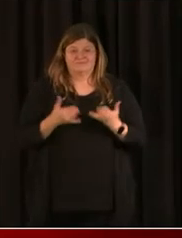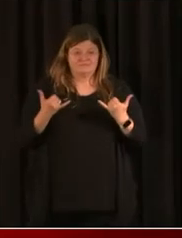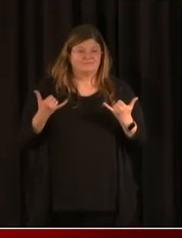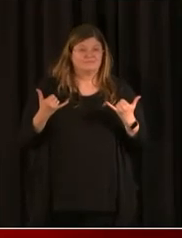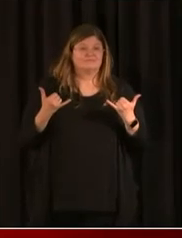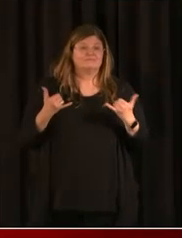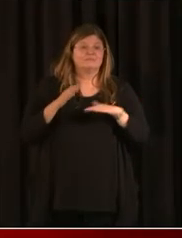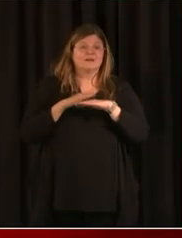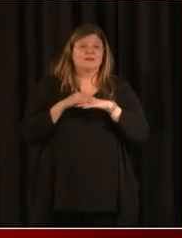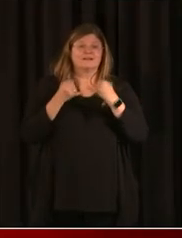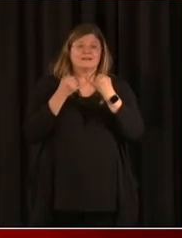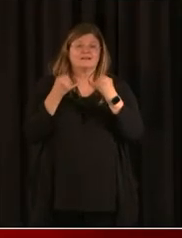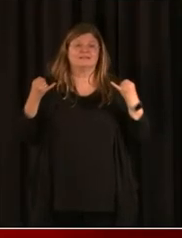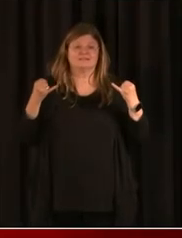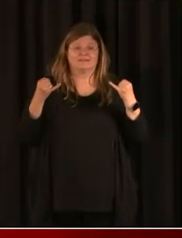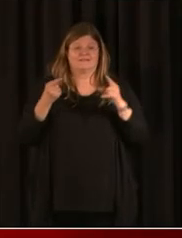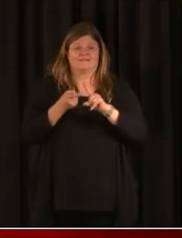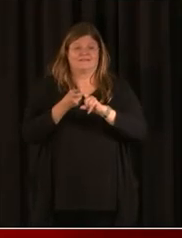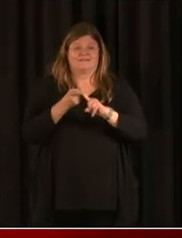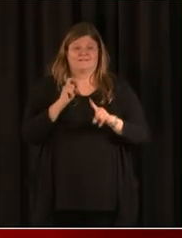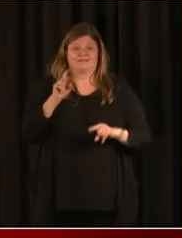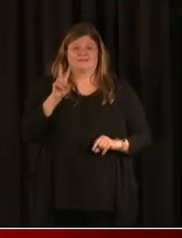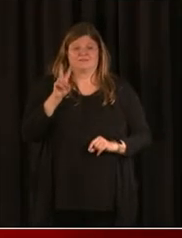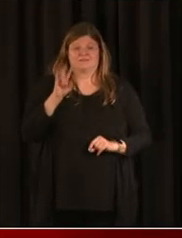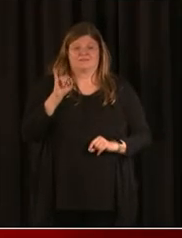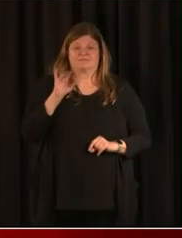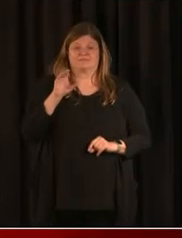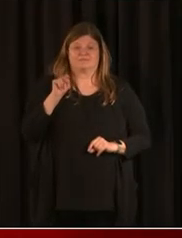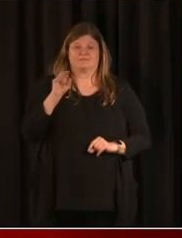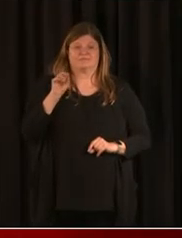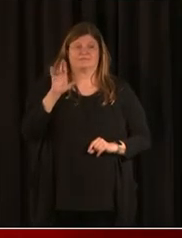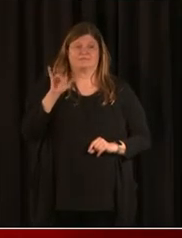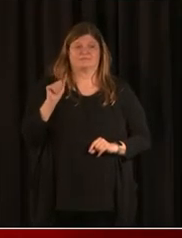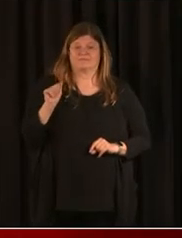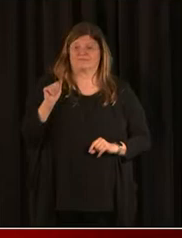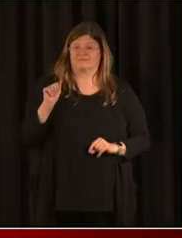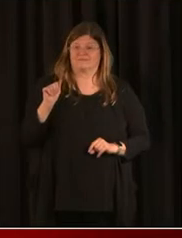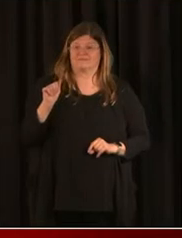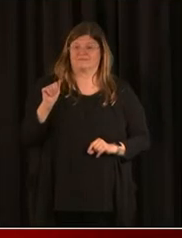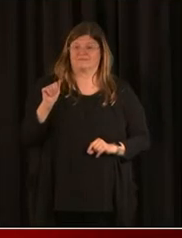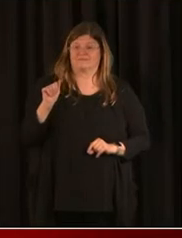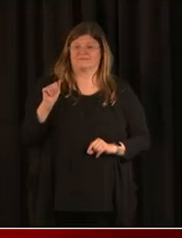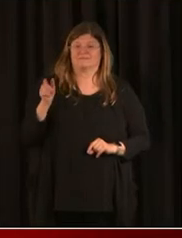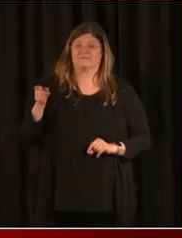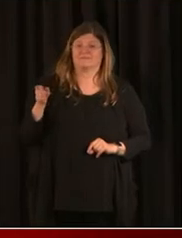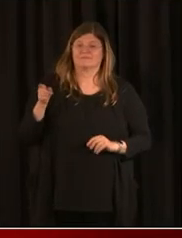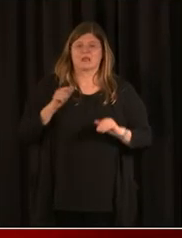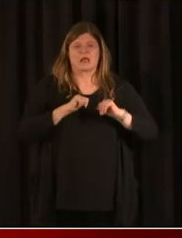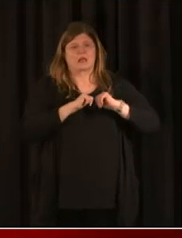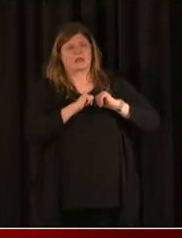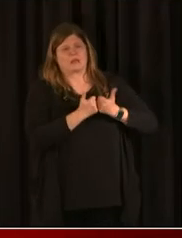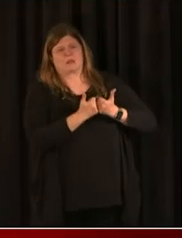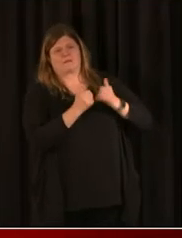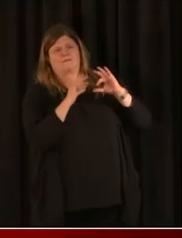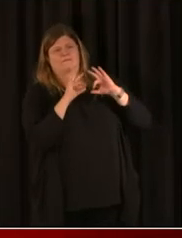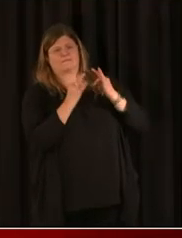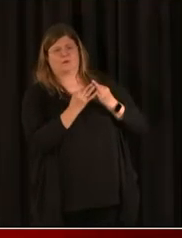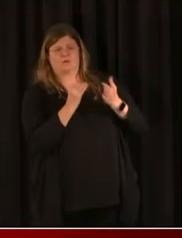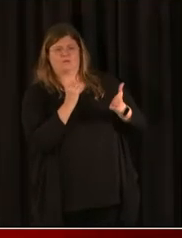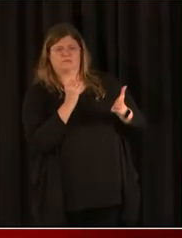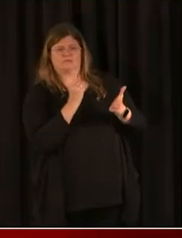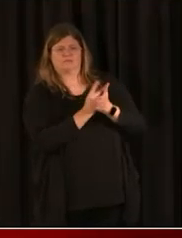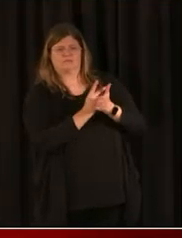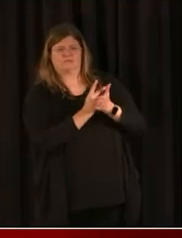question online from Ms. Victoria. The question is, how do families authorize the asymptomatic testing of students, and